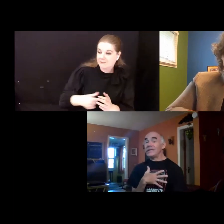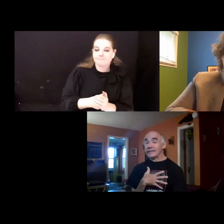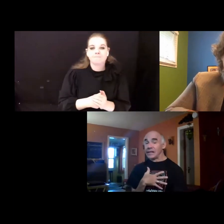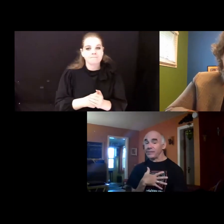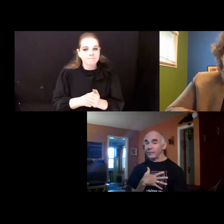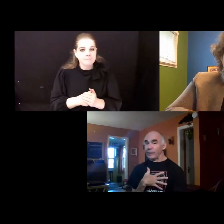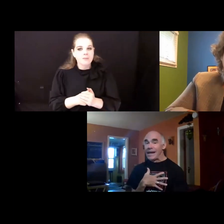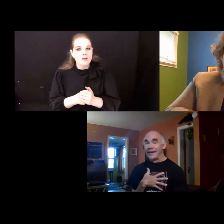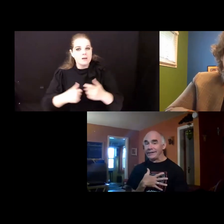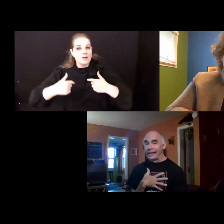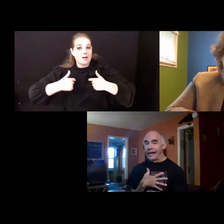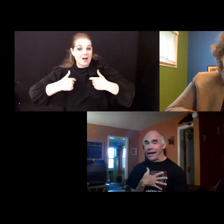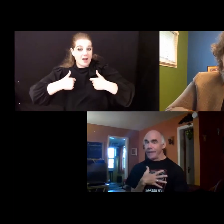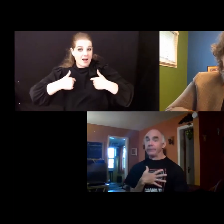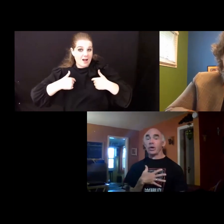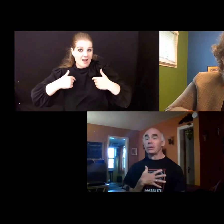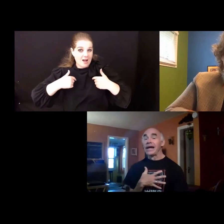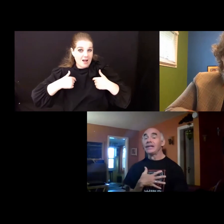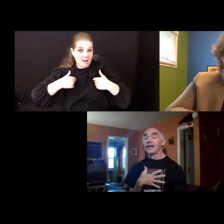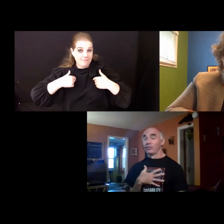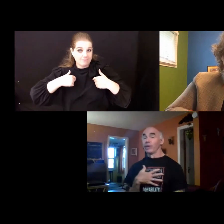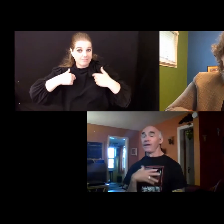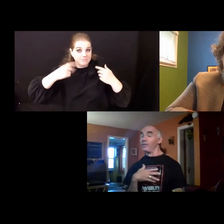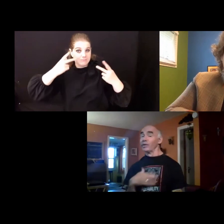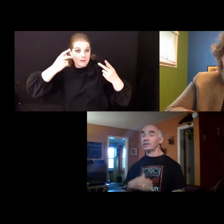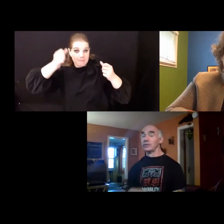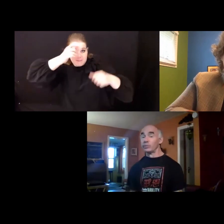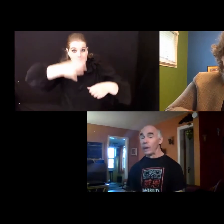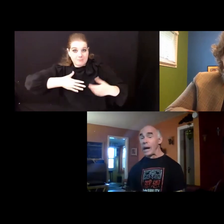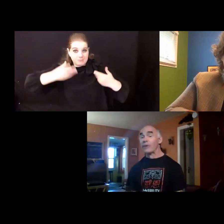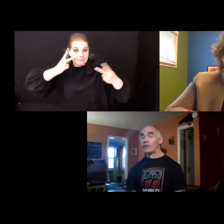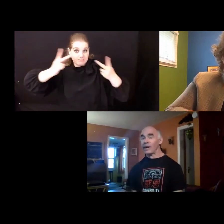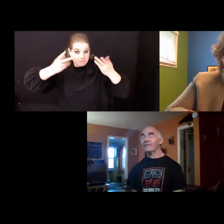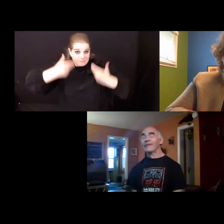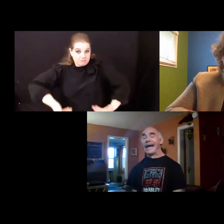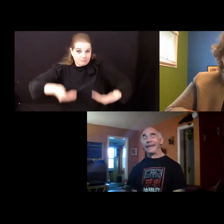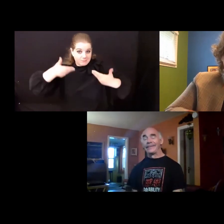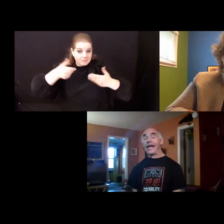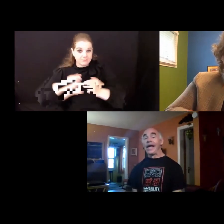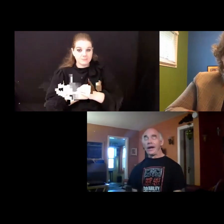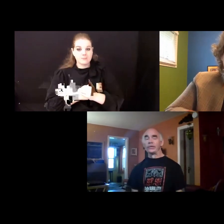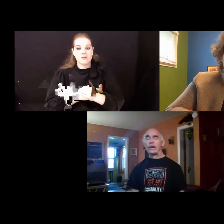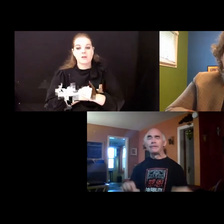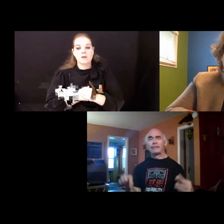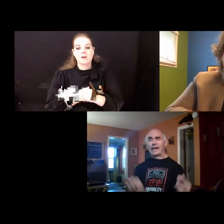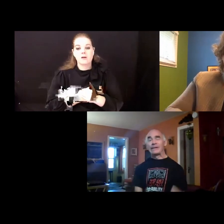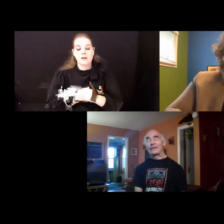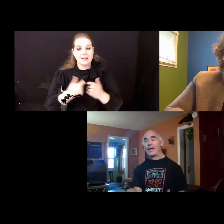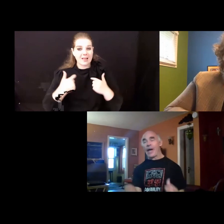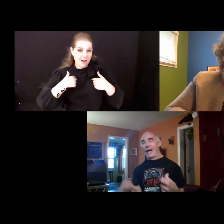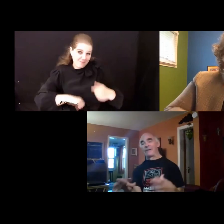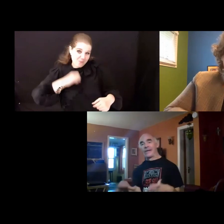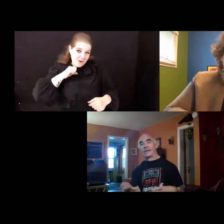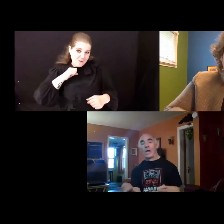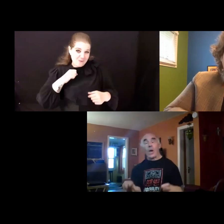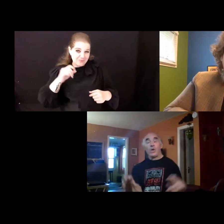a disabled man. I know that, but I'm also proud of that. And quite frankly,